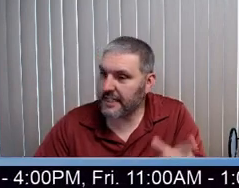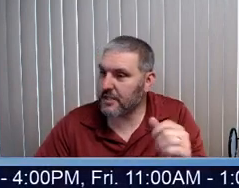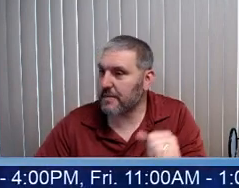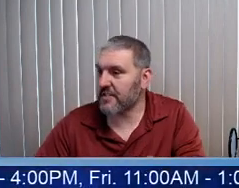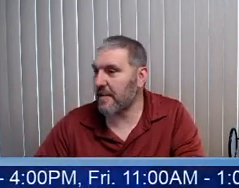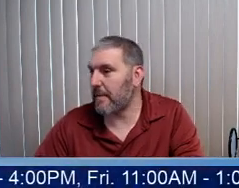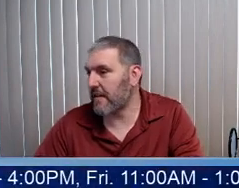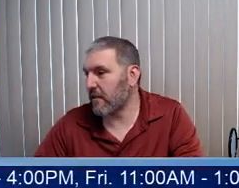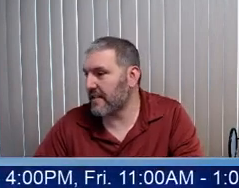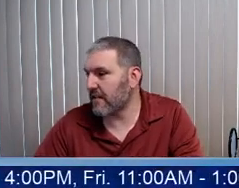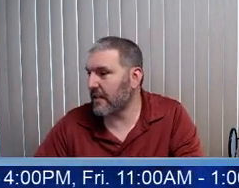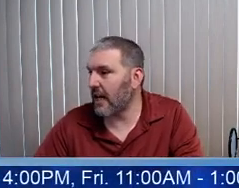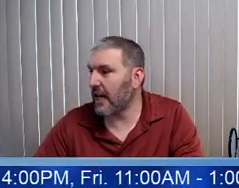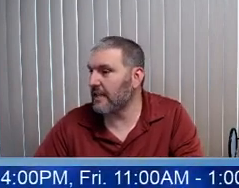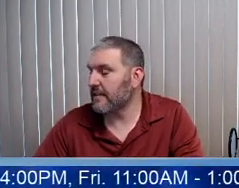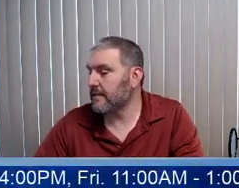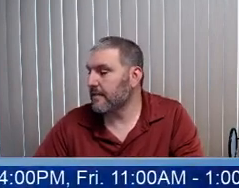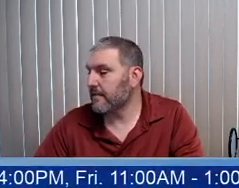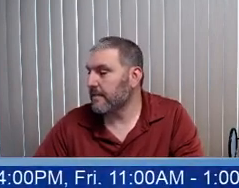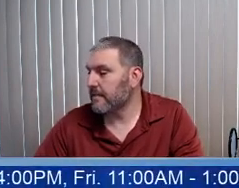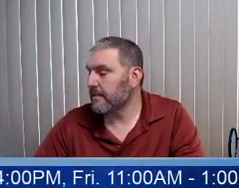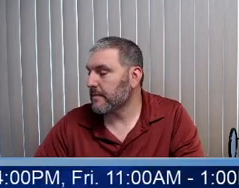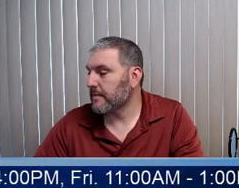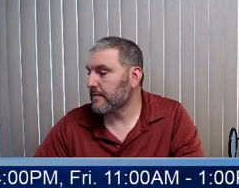But he needs to be saved by the grace of God.